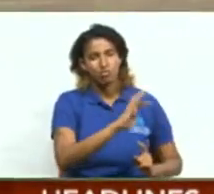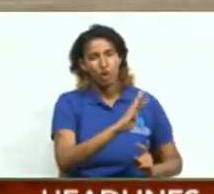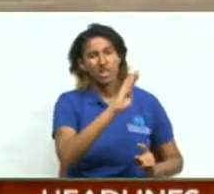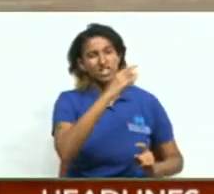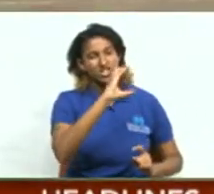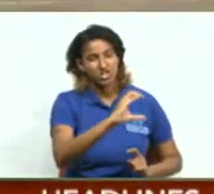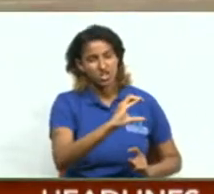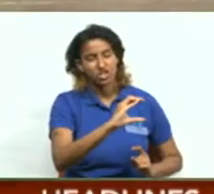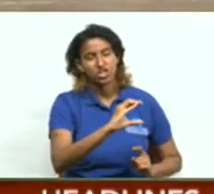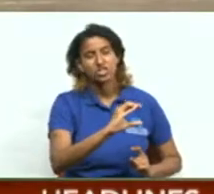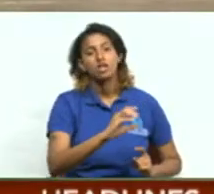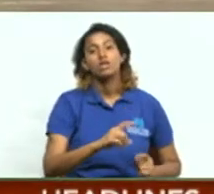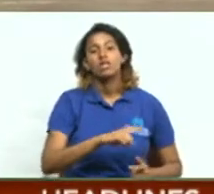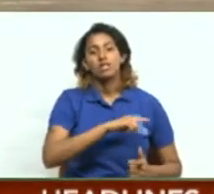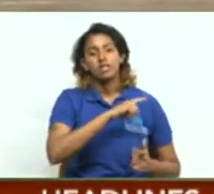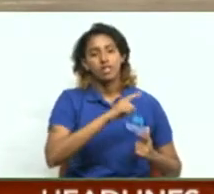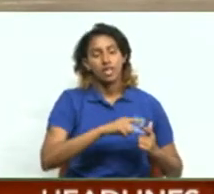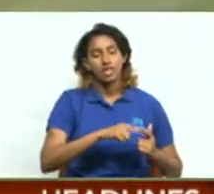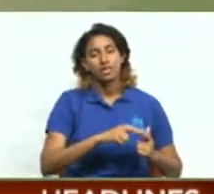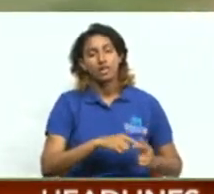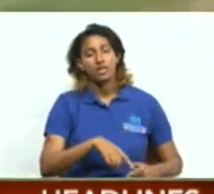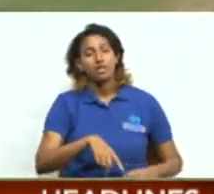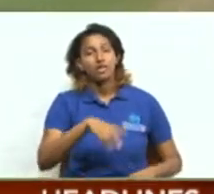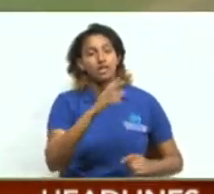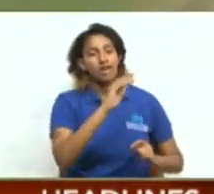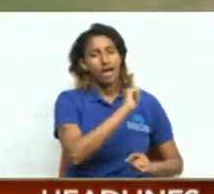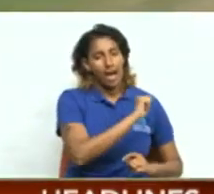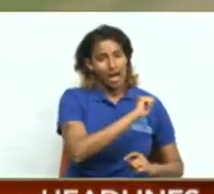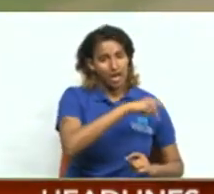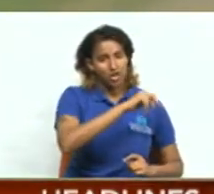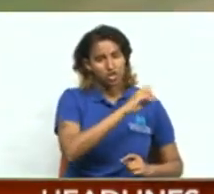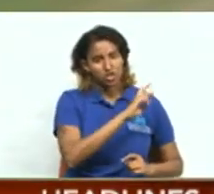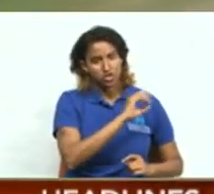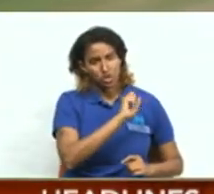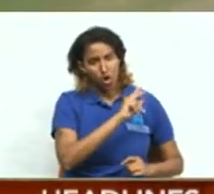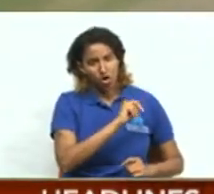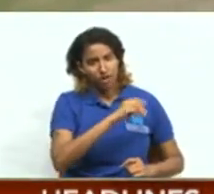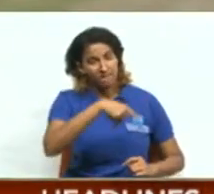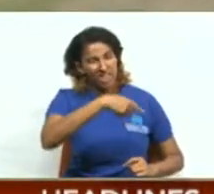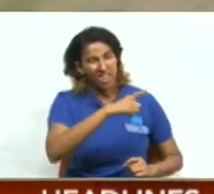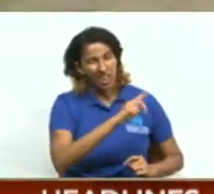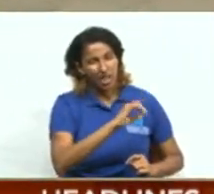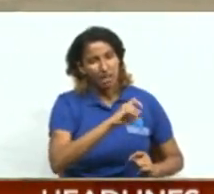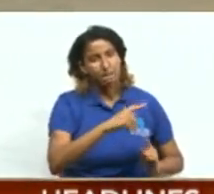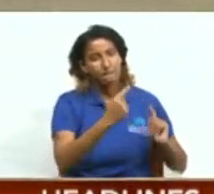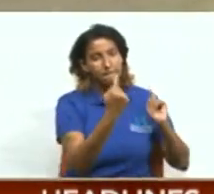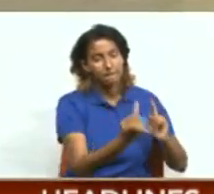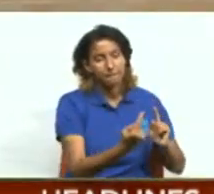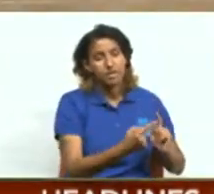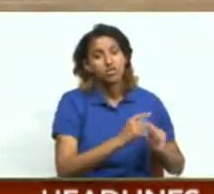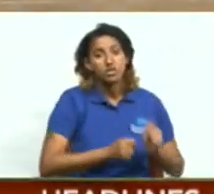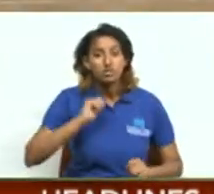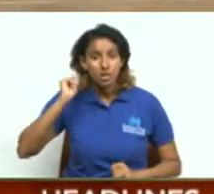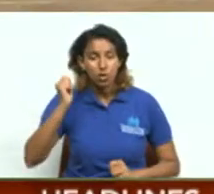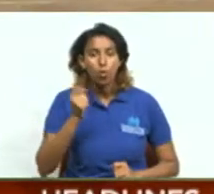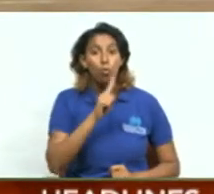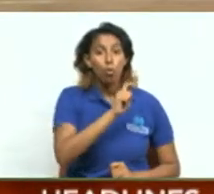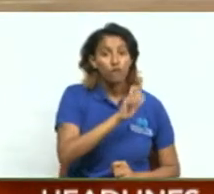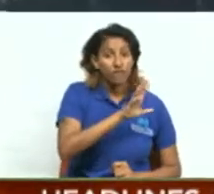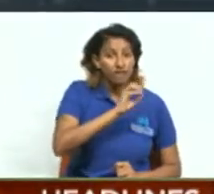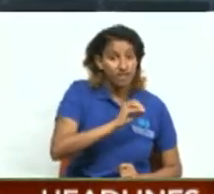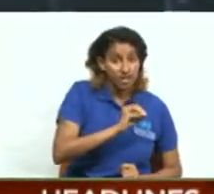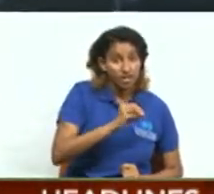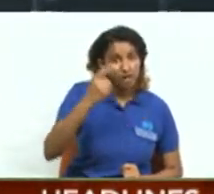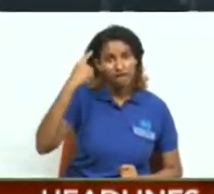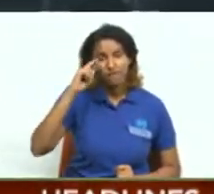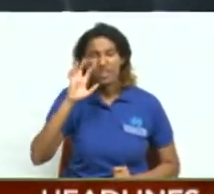and then a 38-run stand with Anderson Phillip was also ended by Shem, TNT 150 for 9. With wickets dropping, Jangu went